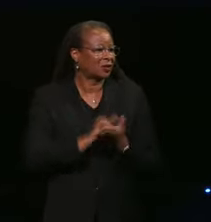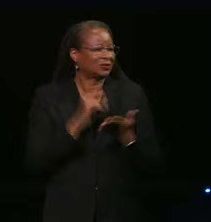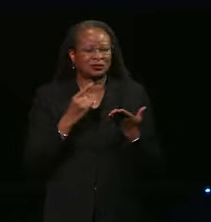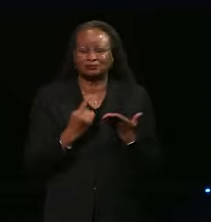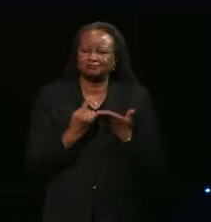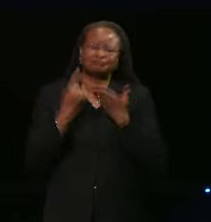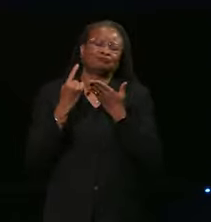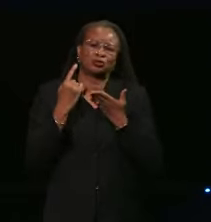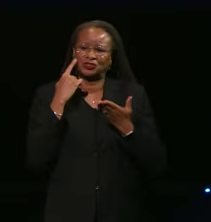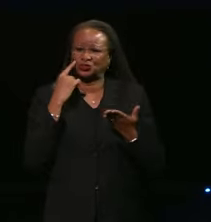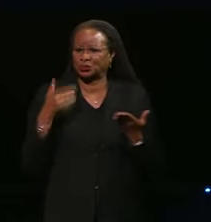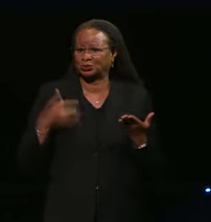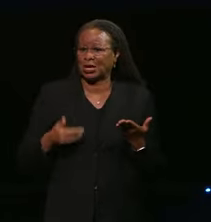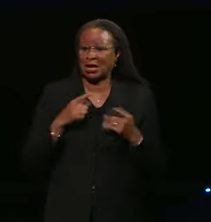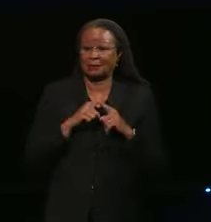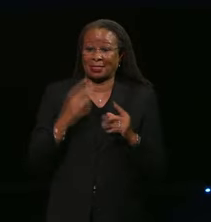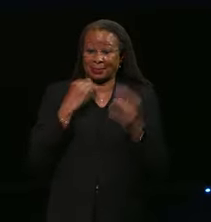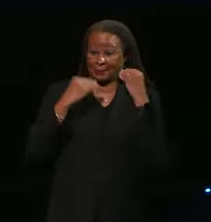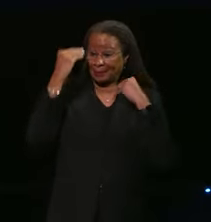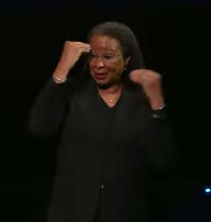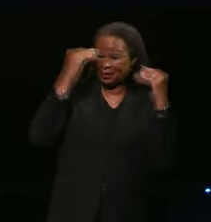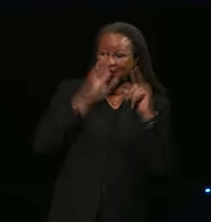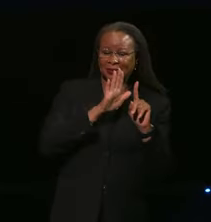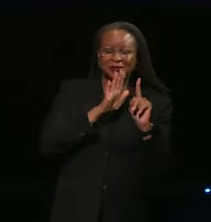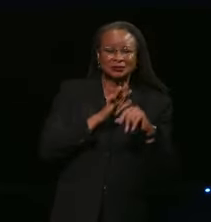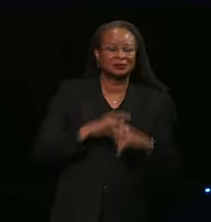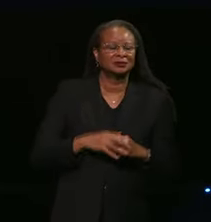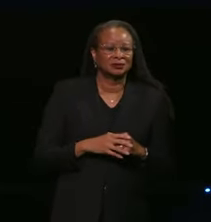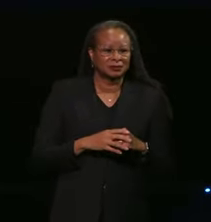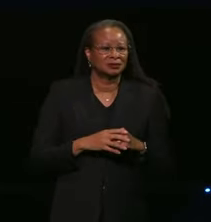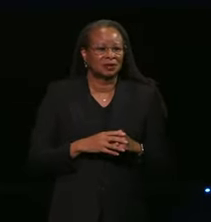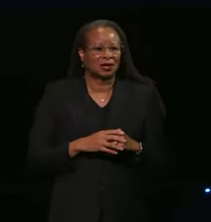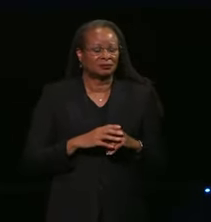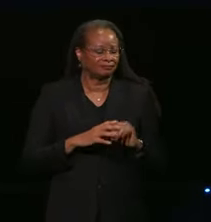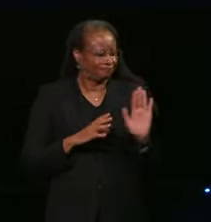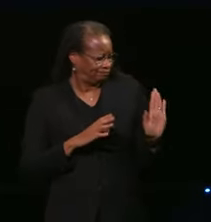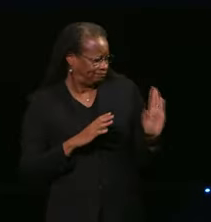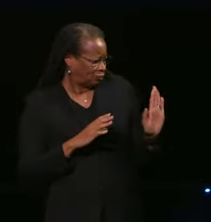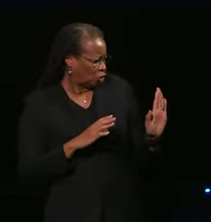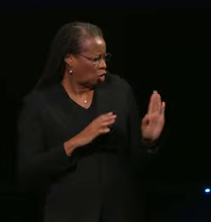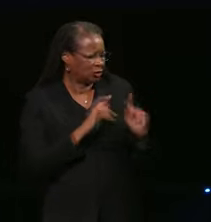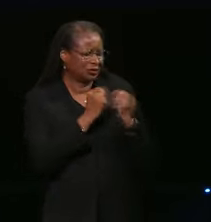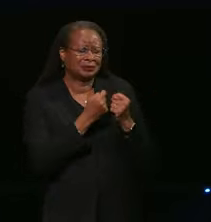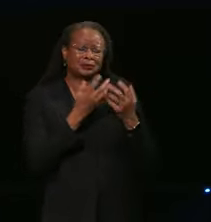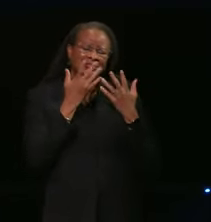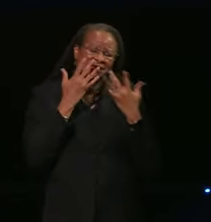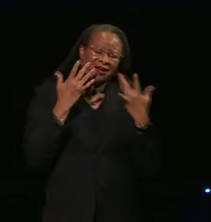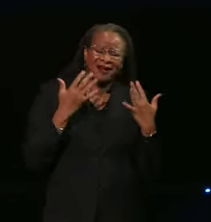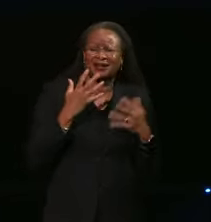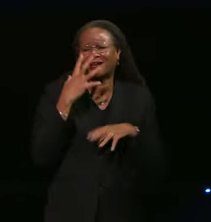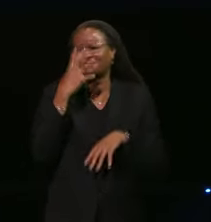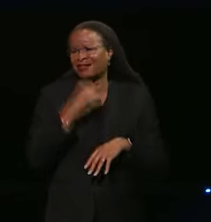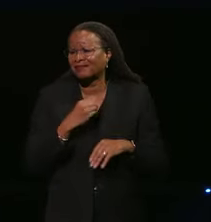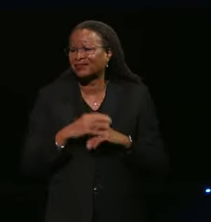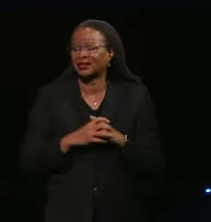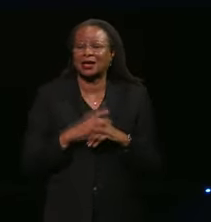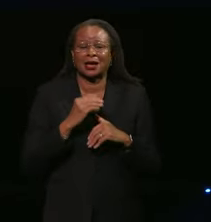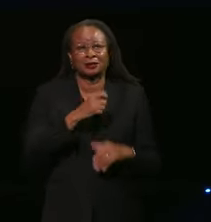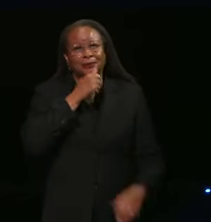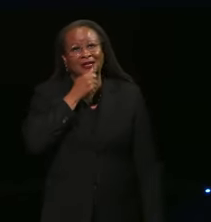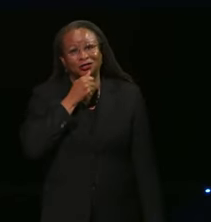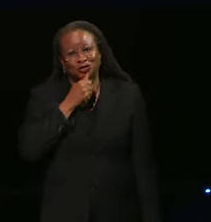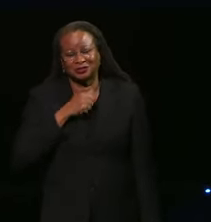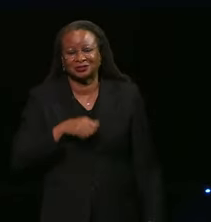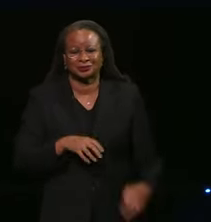privilege. But the makeup, you know, her team was so kind and lovely and